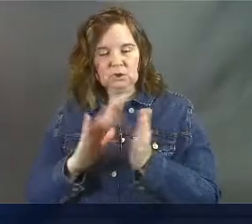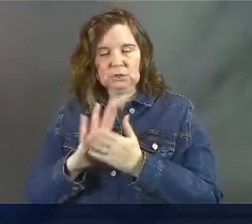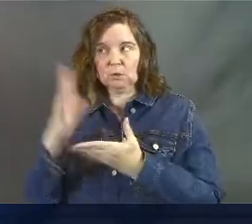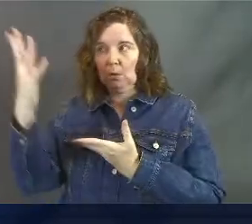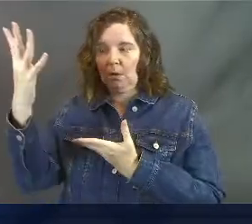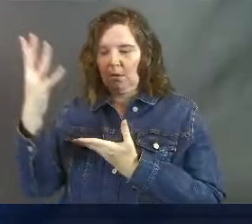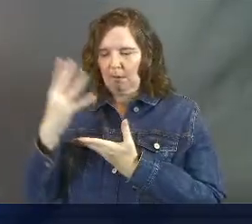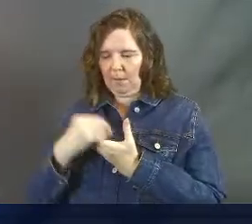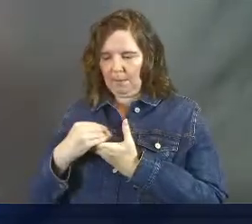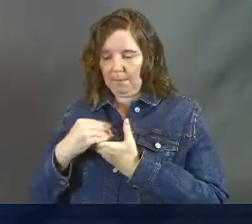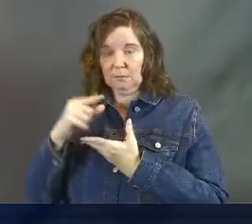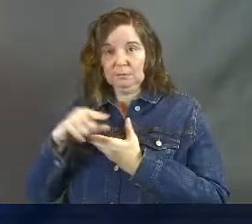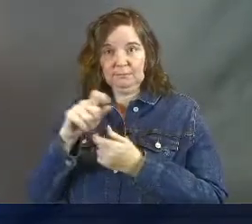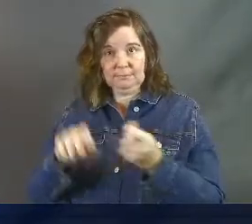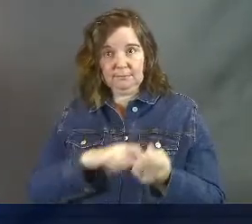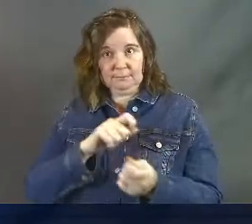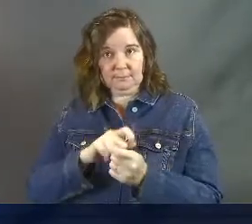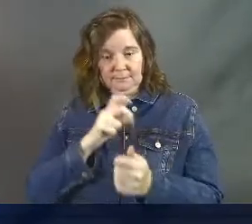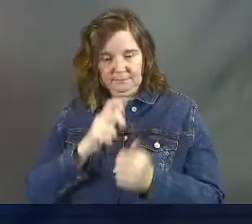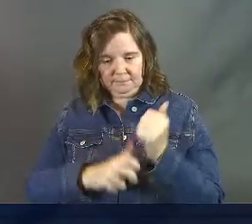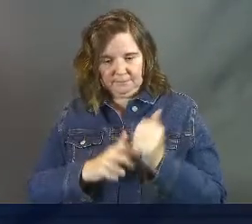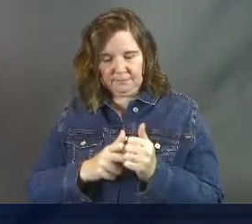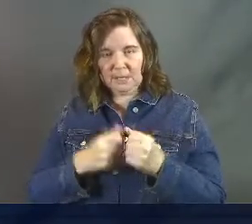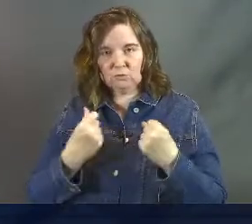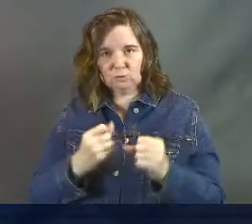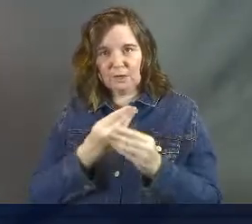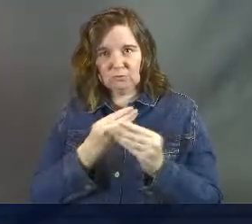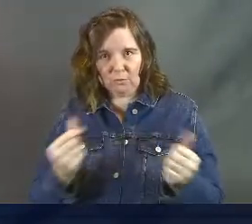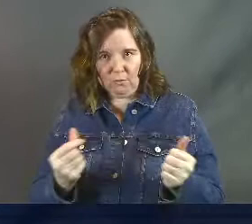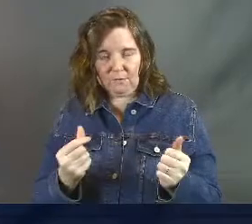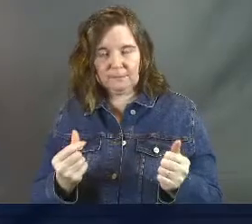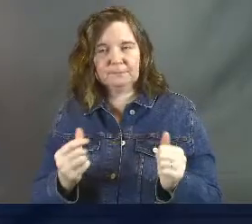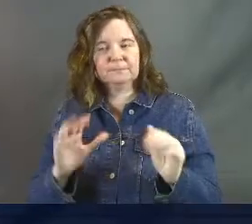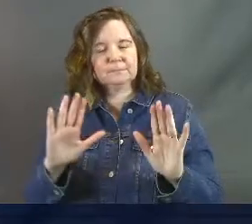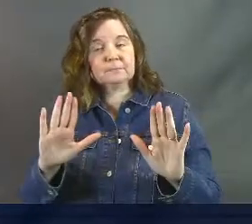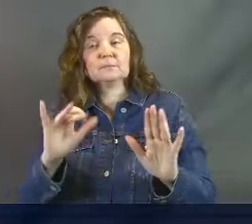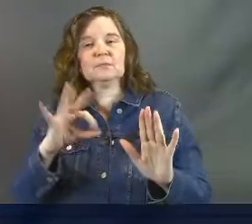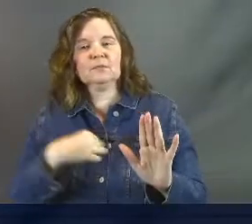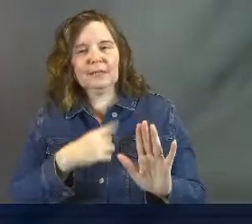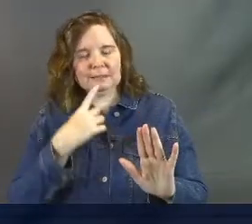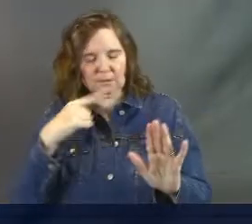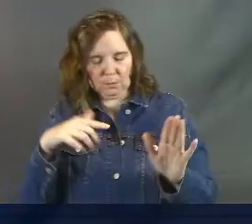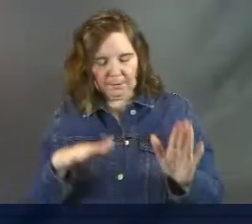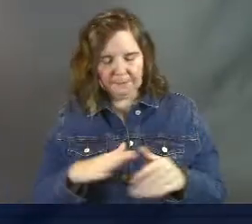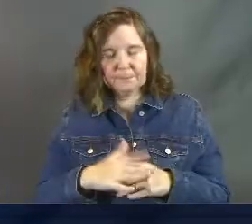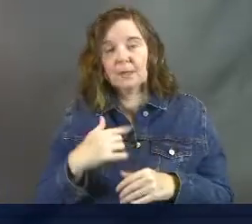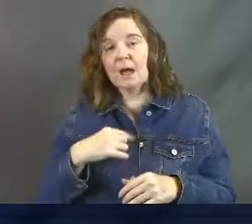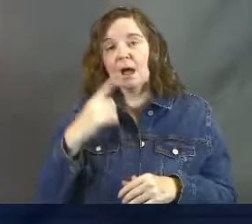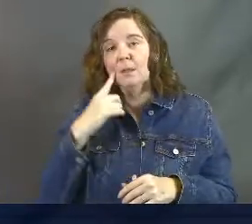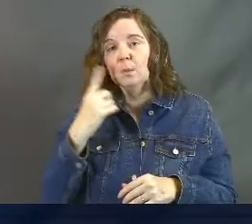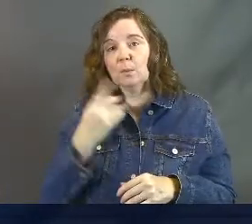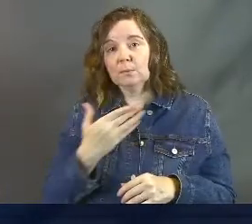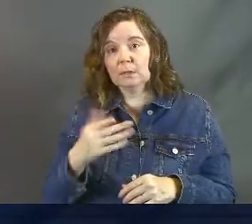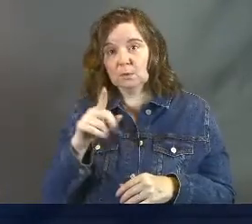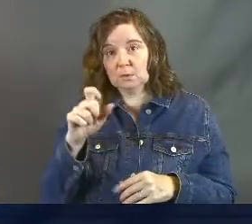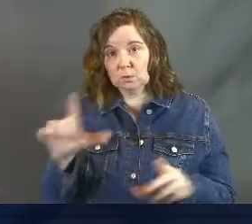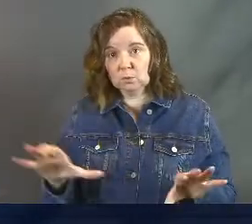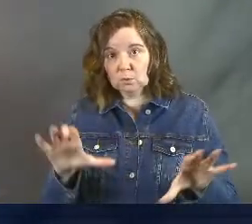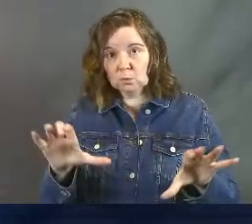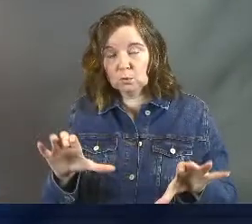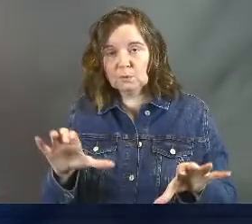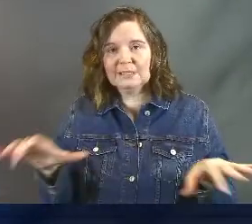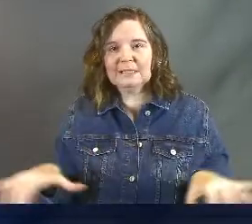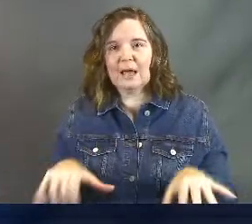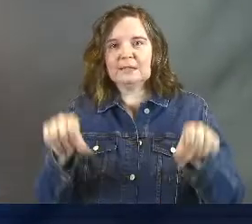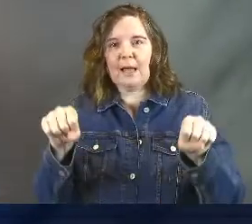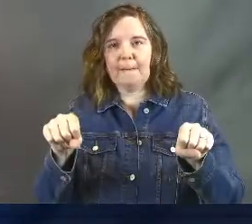going to come in to this very specific problem. He's going to try and solve it. If I could say it this way, I think one of the things that you need to do is